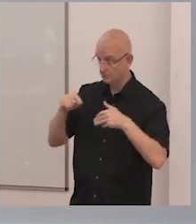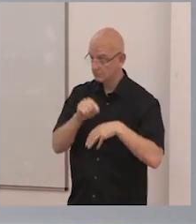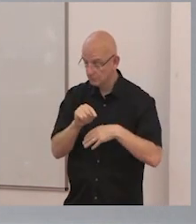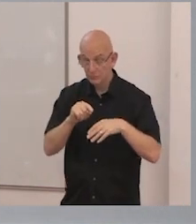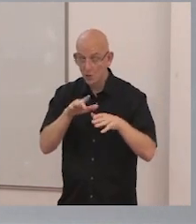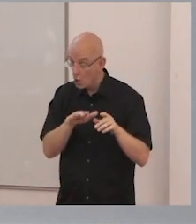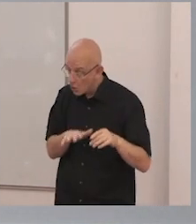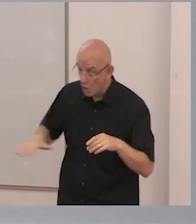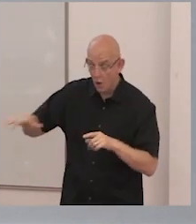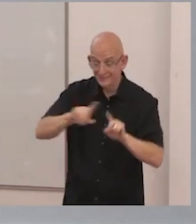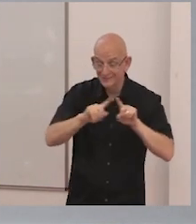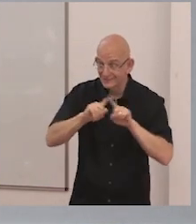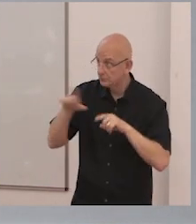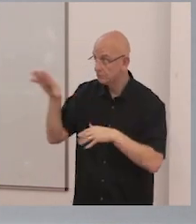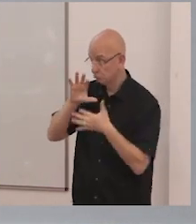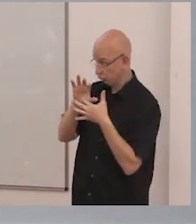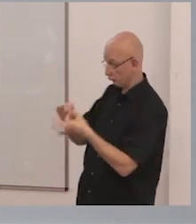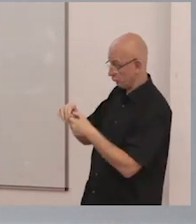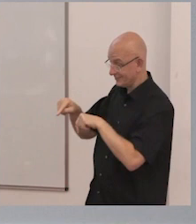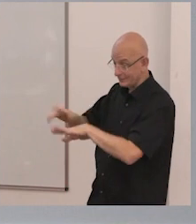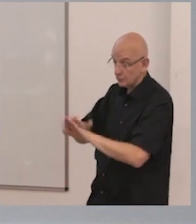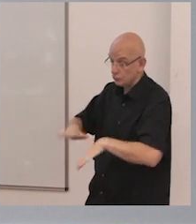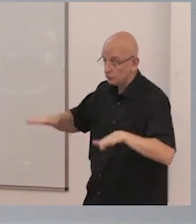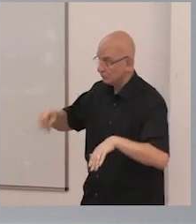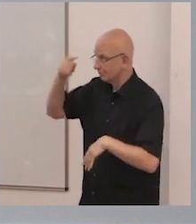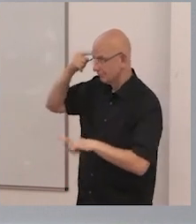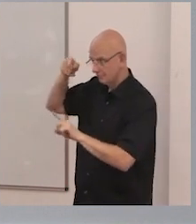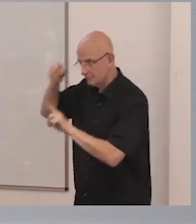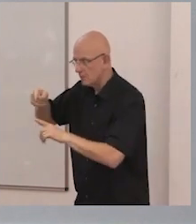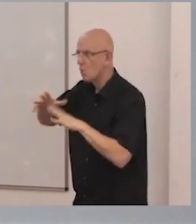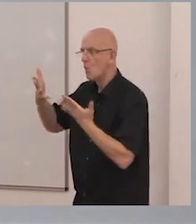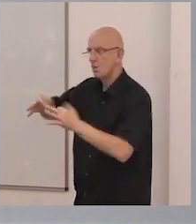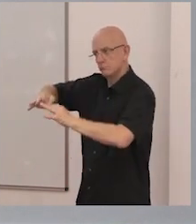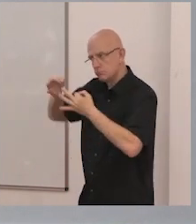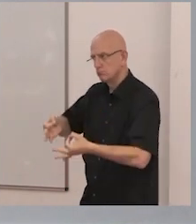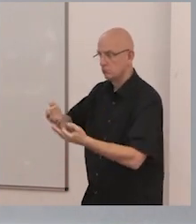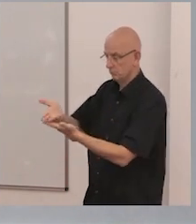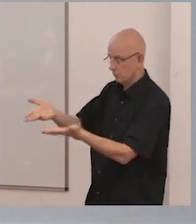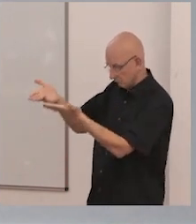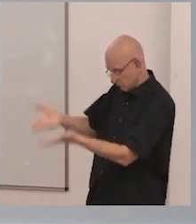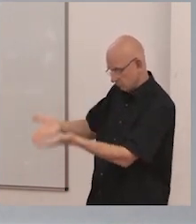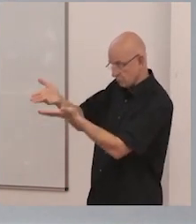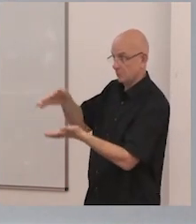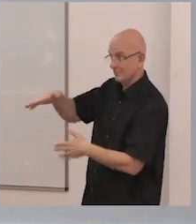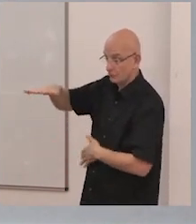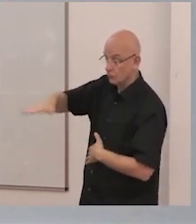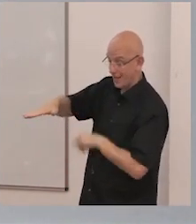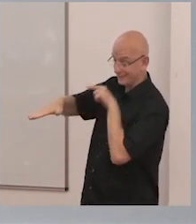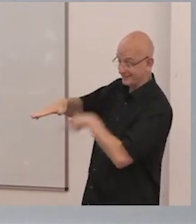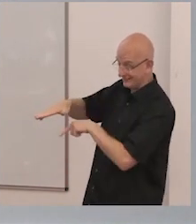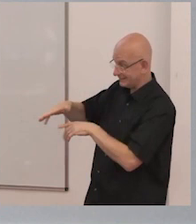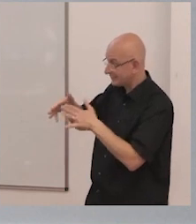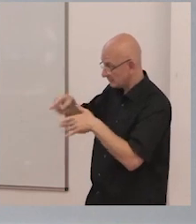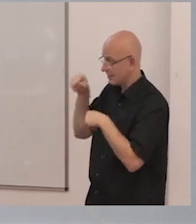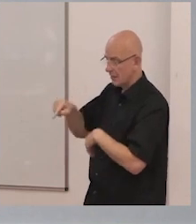best interest of the child shall be a primary consideration. Again, that language is taken across